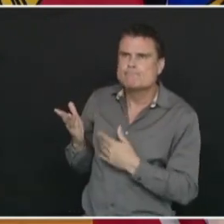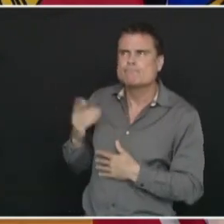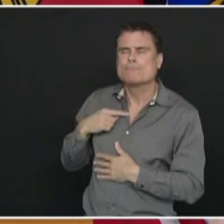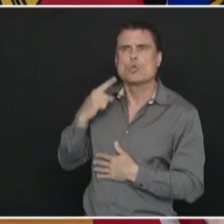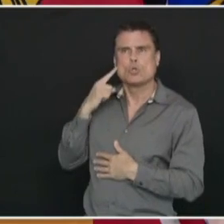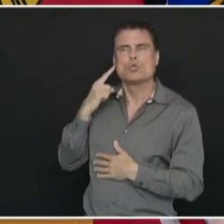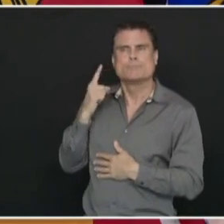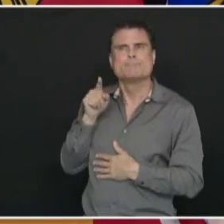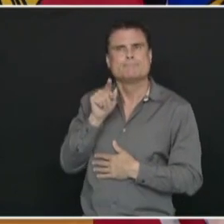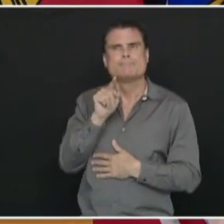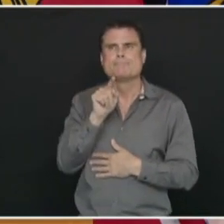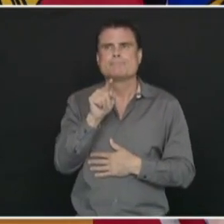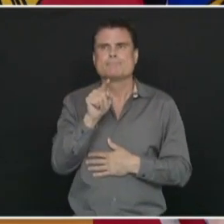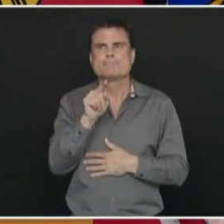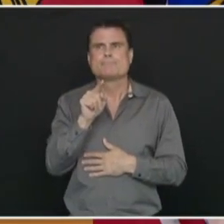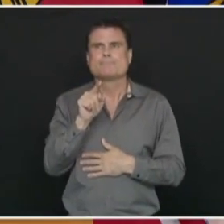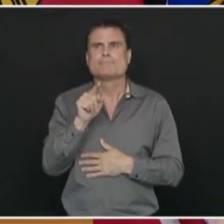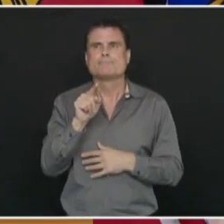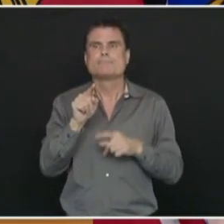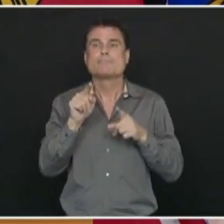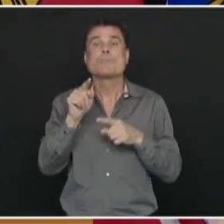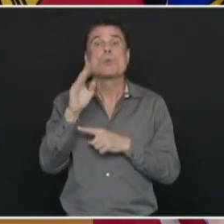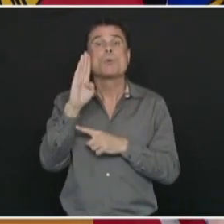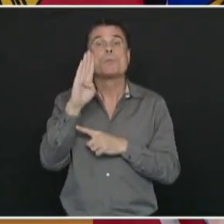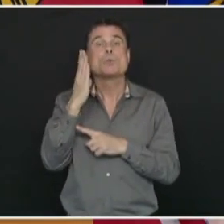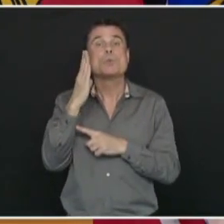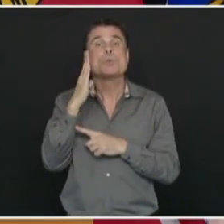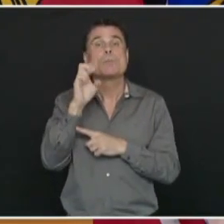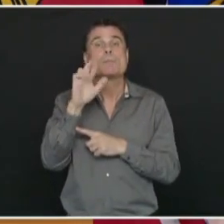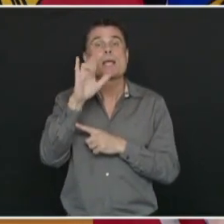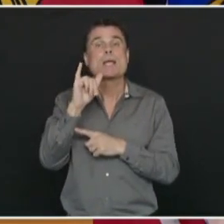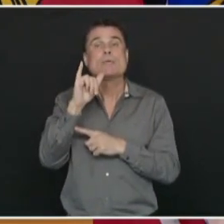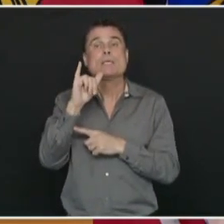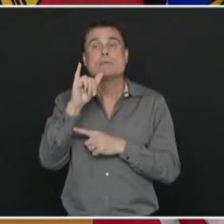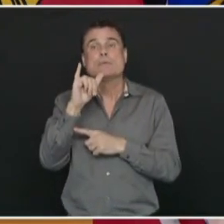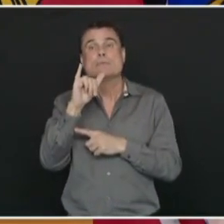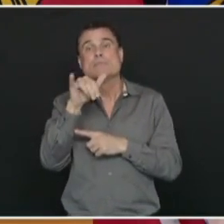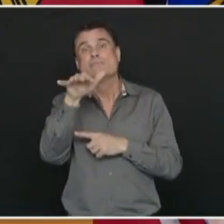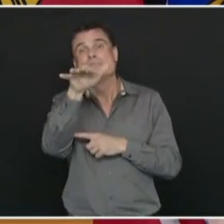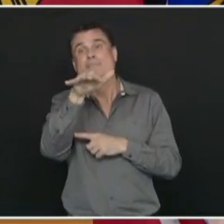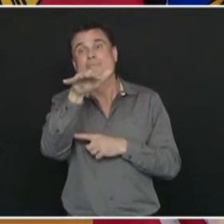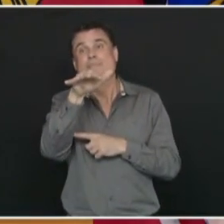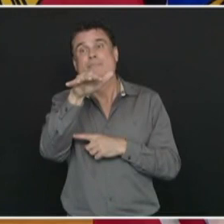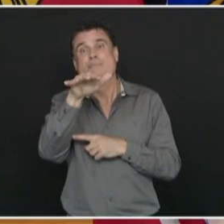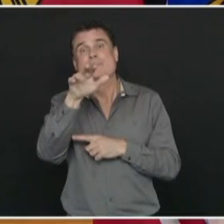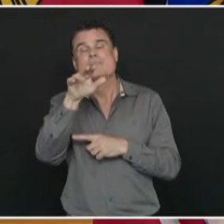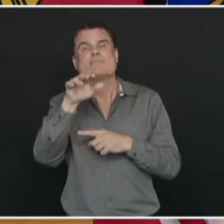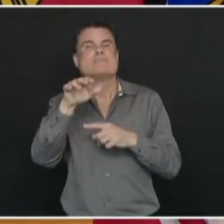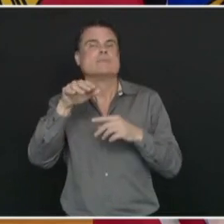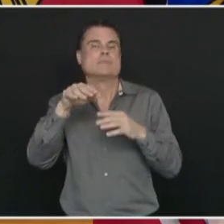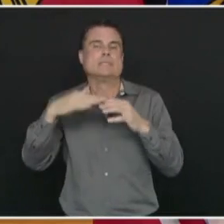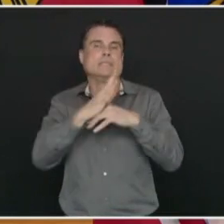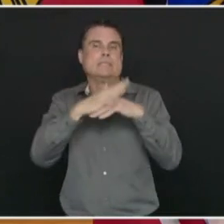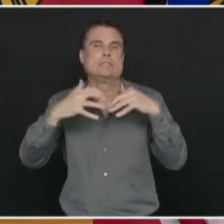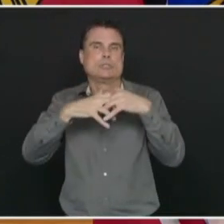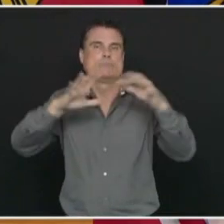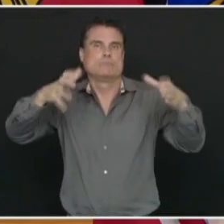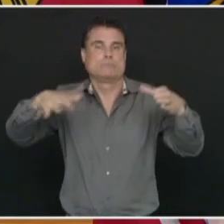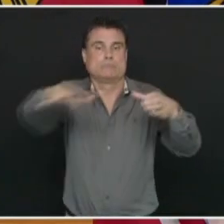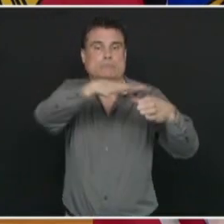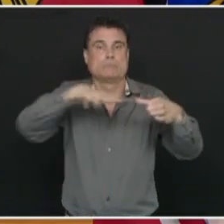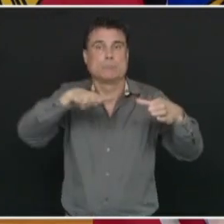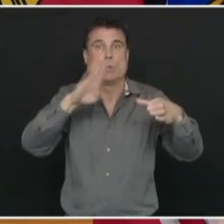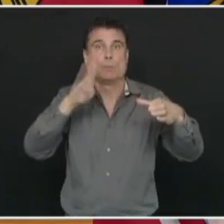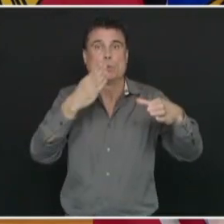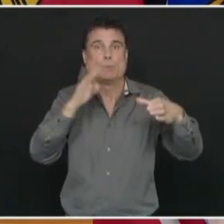things like making sure testing is there, making sure we can support people to isolate if need be, and we know that in many communities